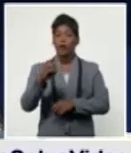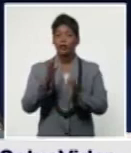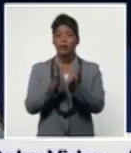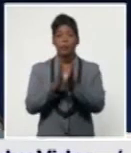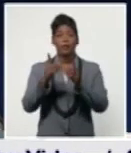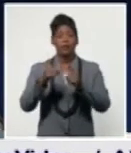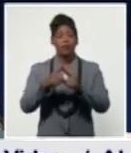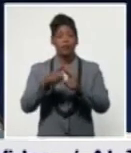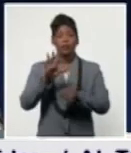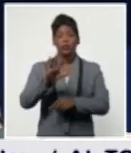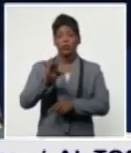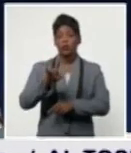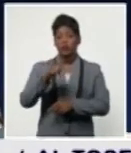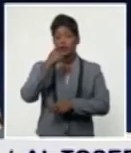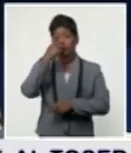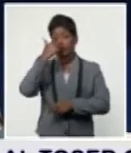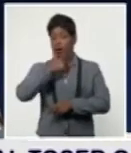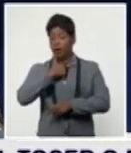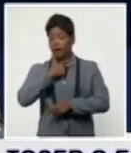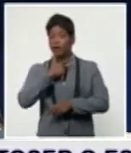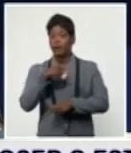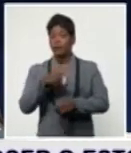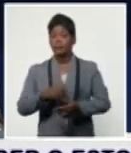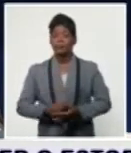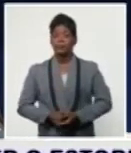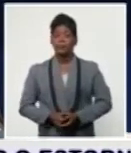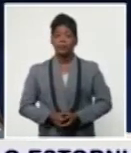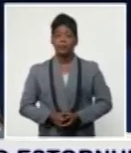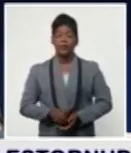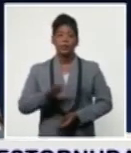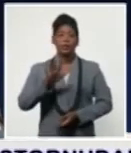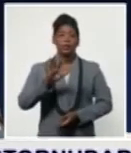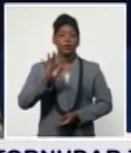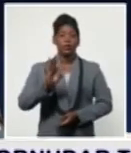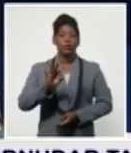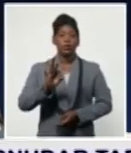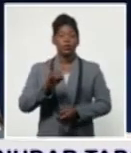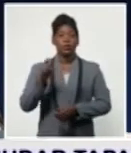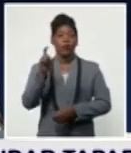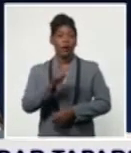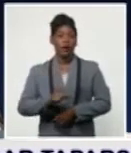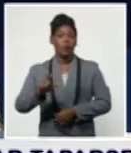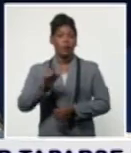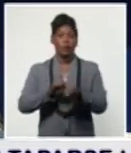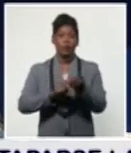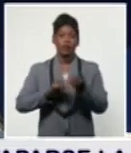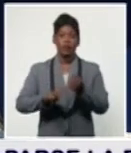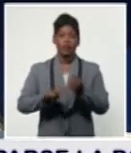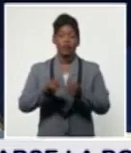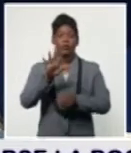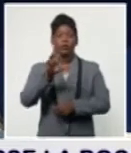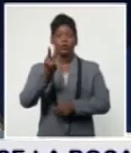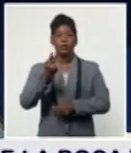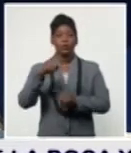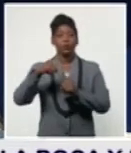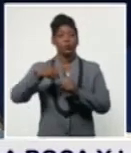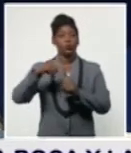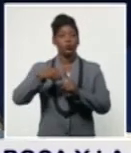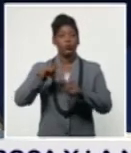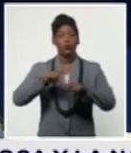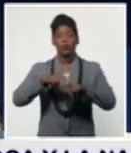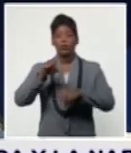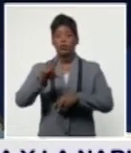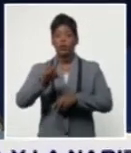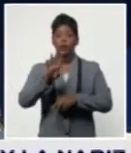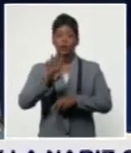134 samples were processed, and Matanzas 40 samples, 59 from Ciego de Avila, 58 from Camagüey, 52 from